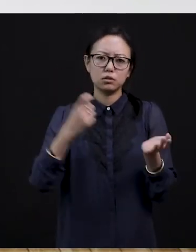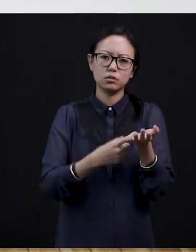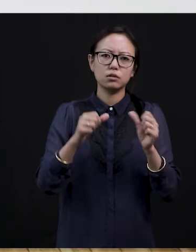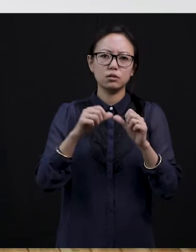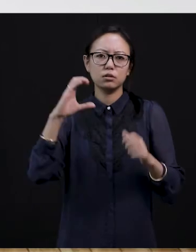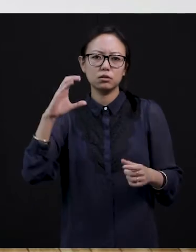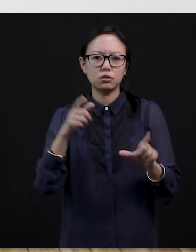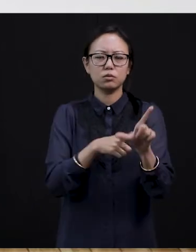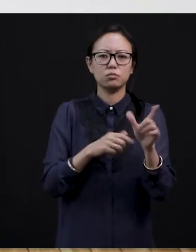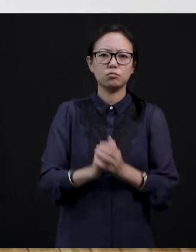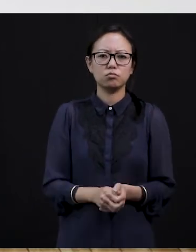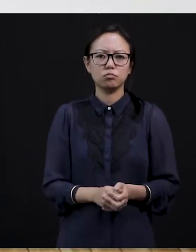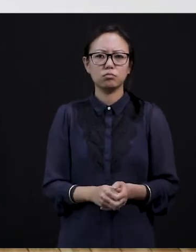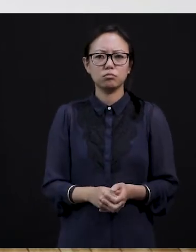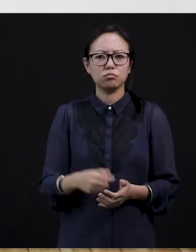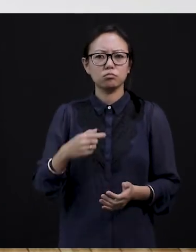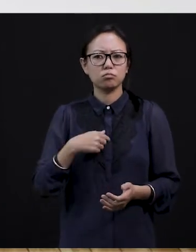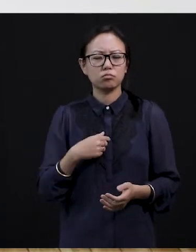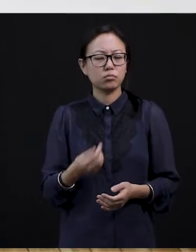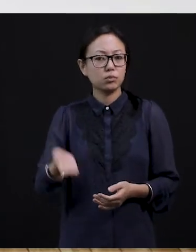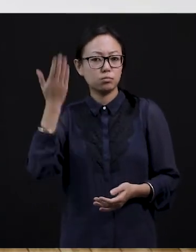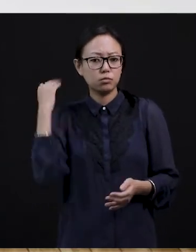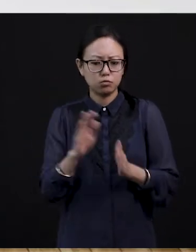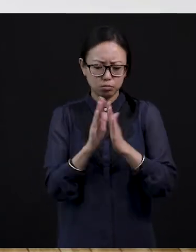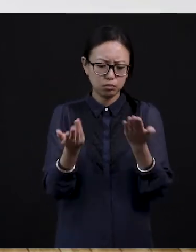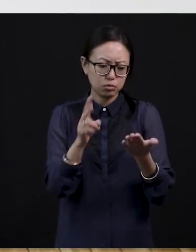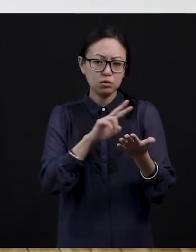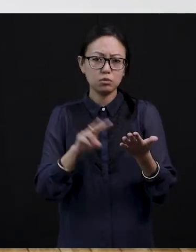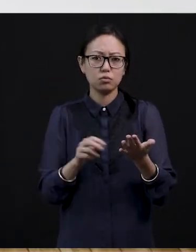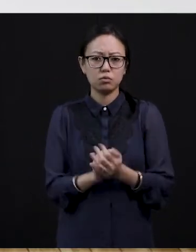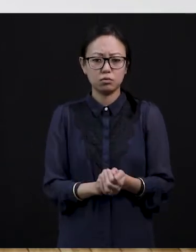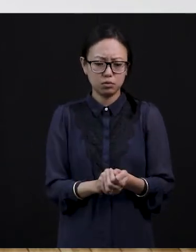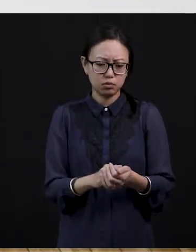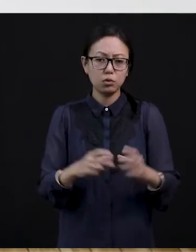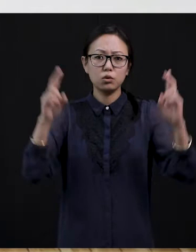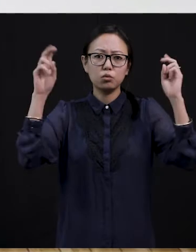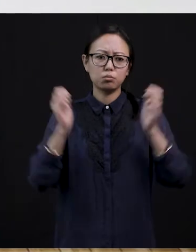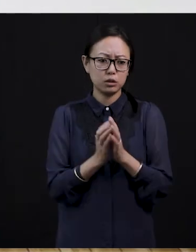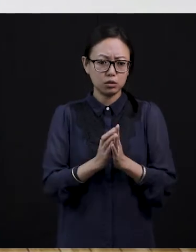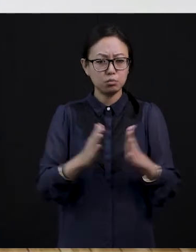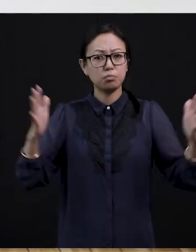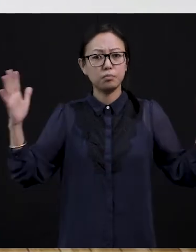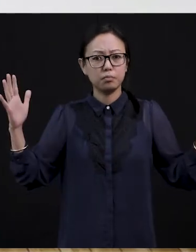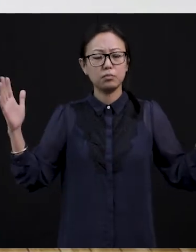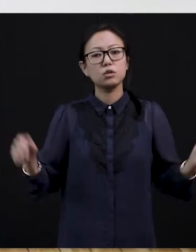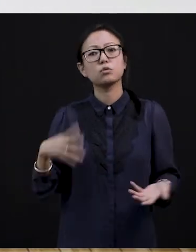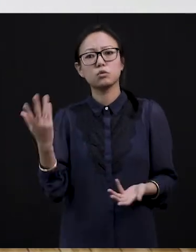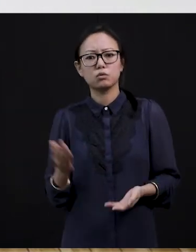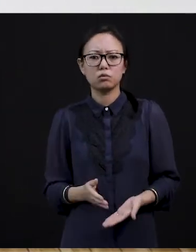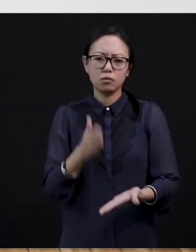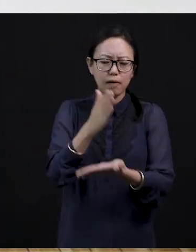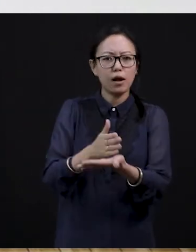I saw that it's a huge one. So what I've done is I've divided this topic of democracy into 3 parts. So this is going